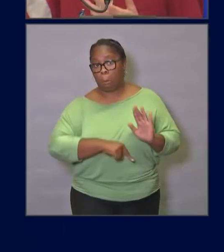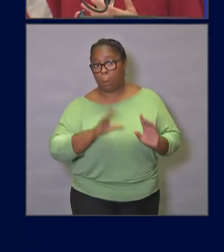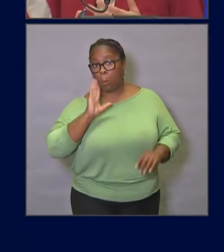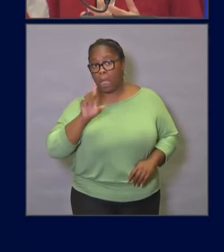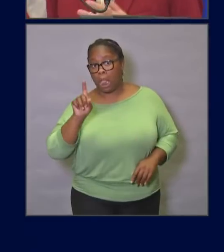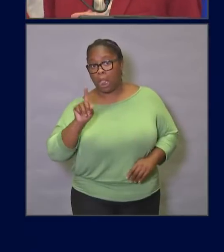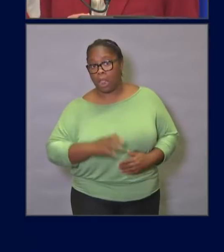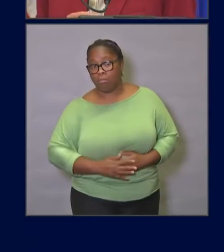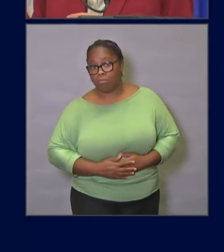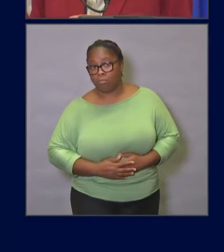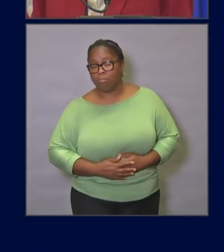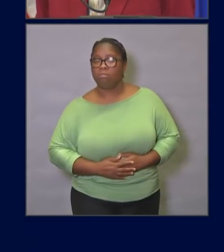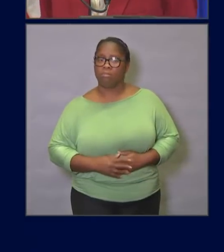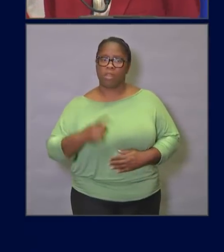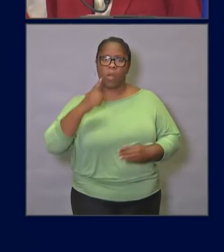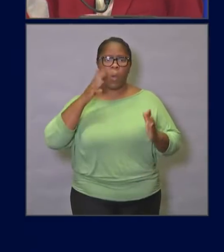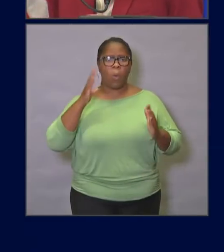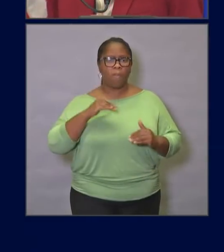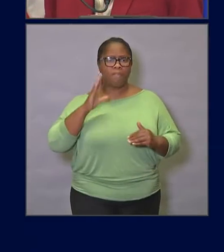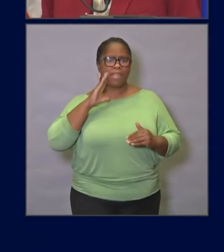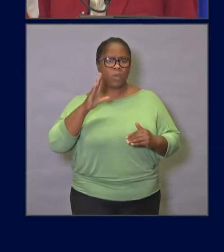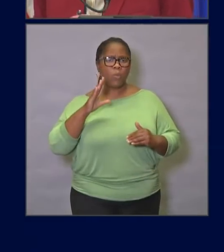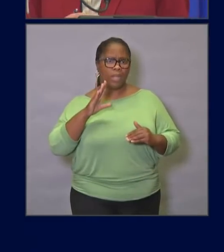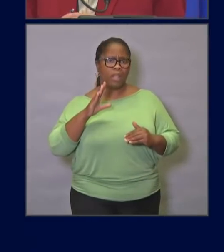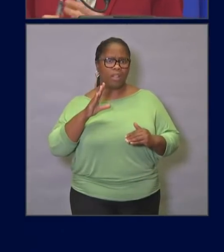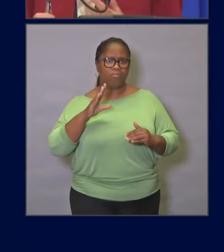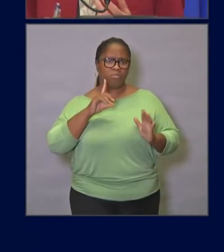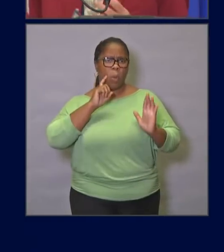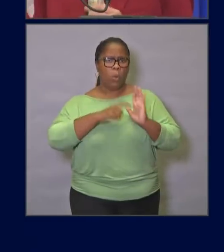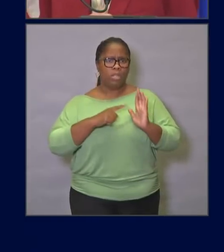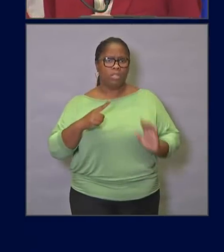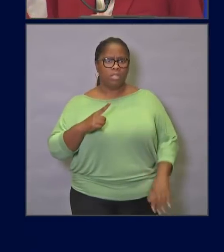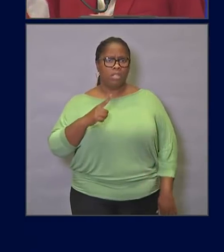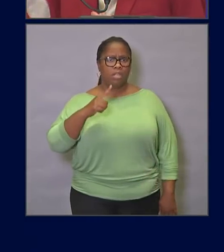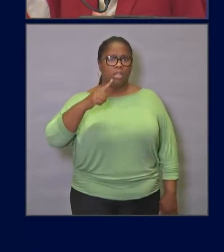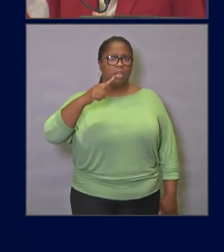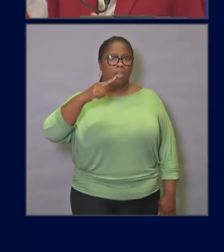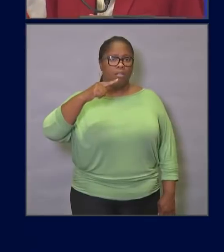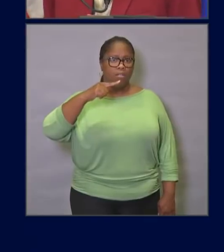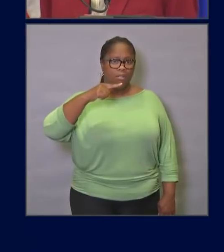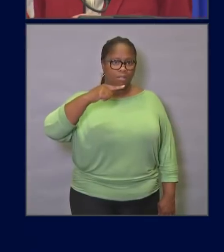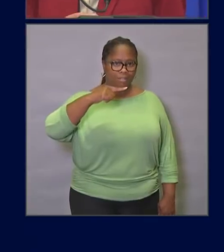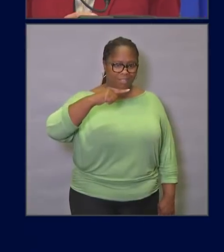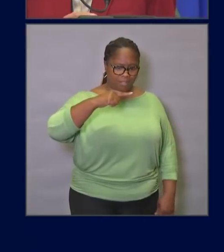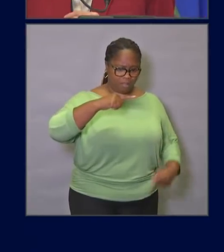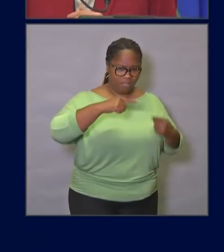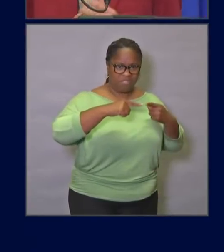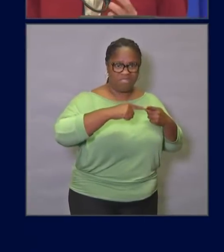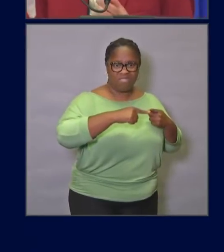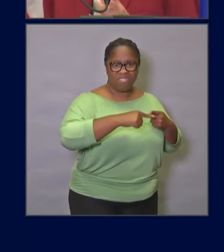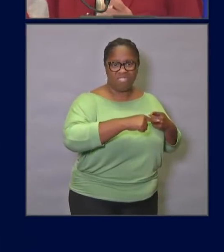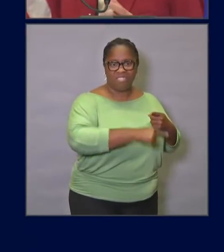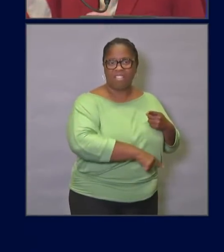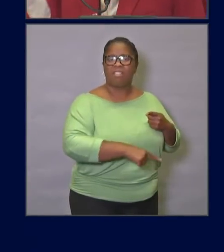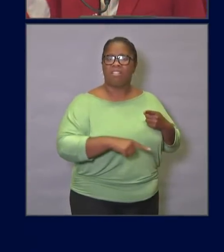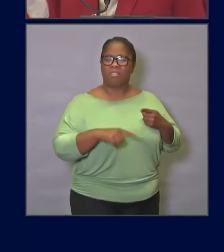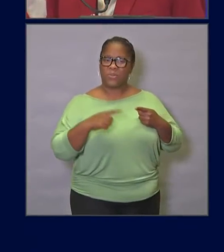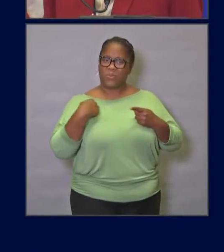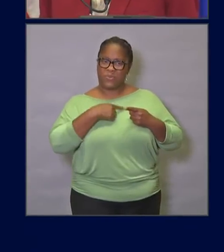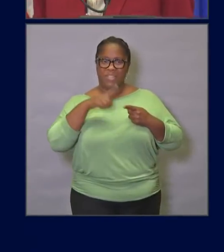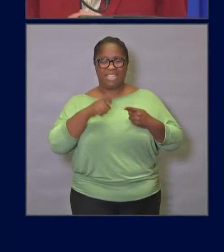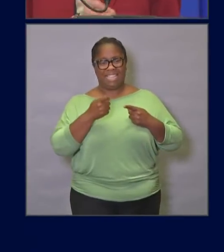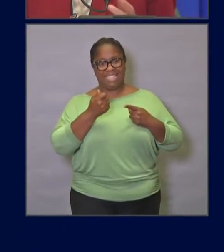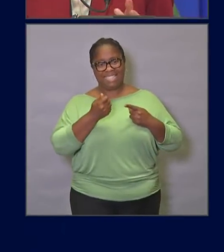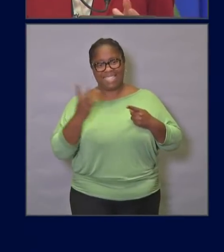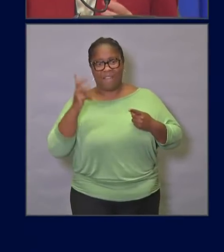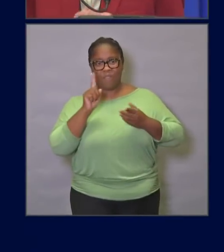We do hope that we're going to start trending lower, but as I noted, we're going to need at least several weeks of trending lower